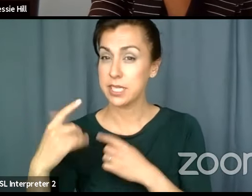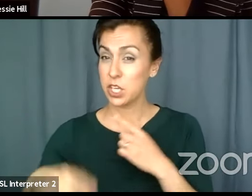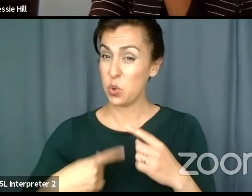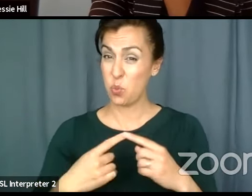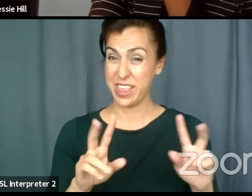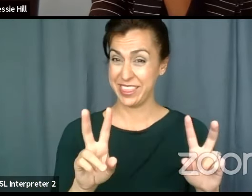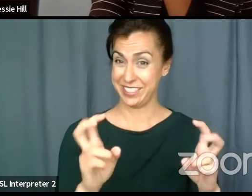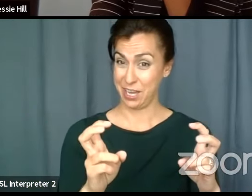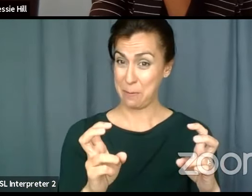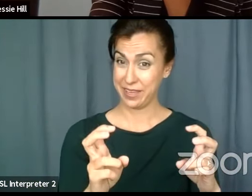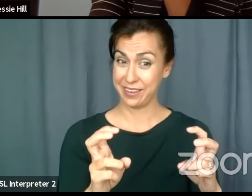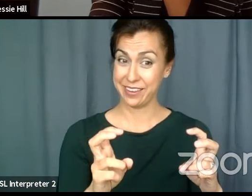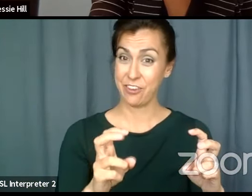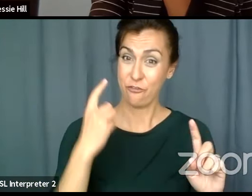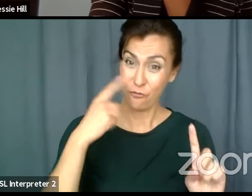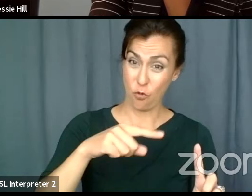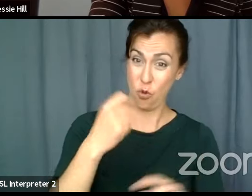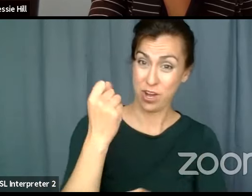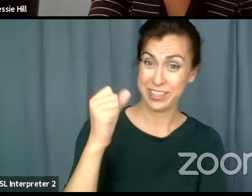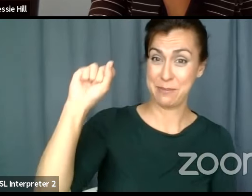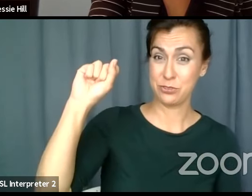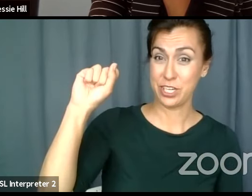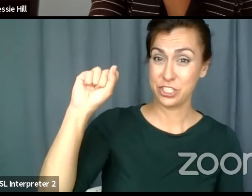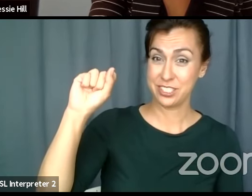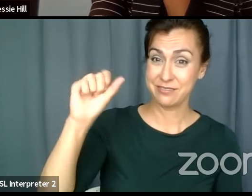when the topic of the demonstration,